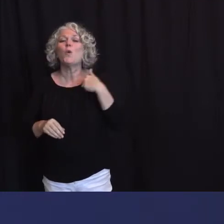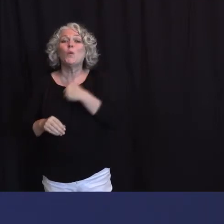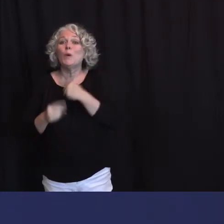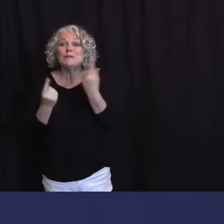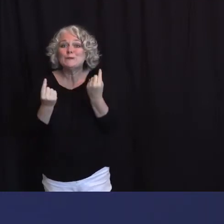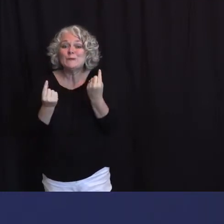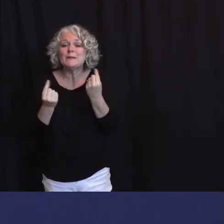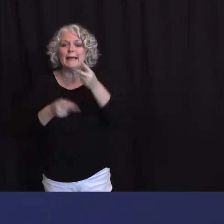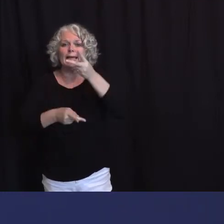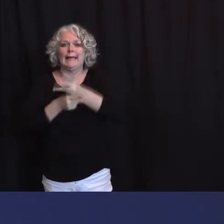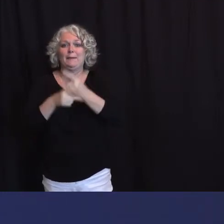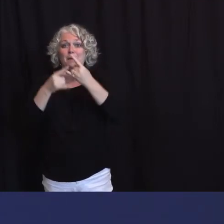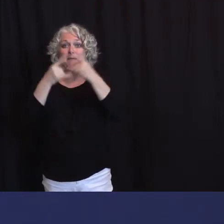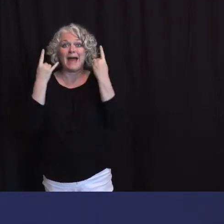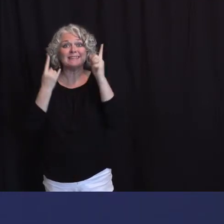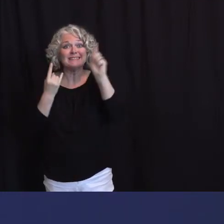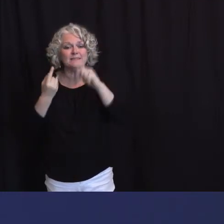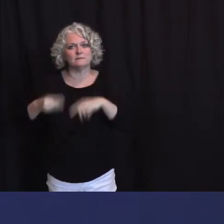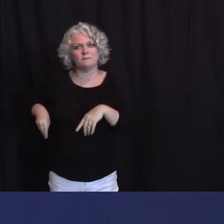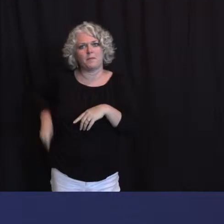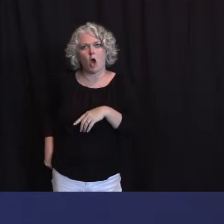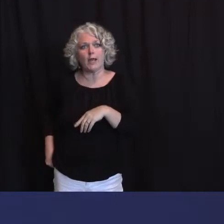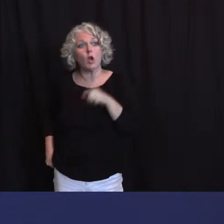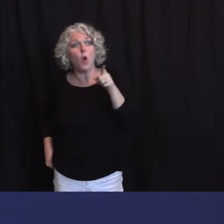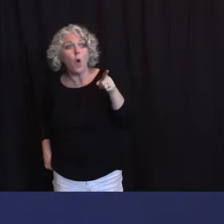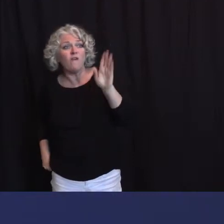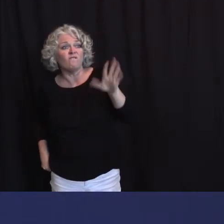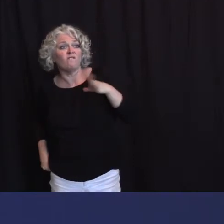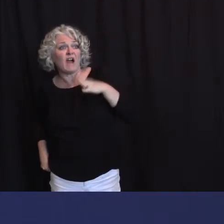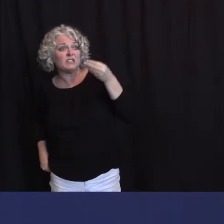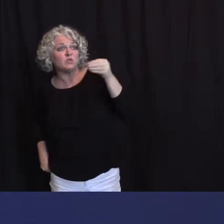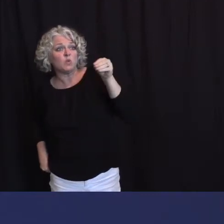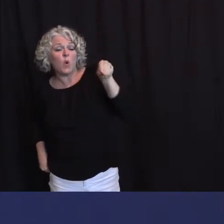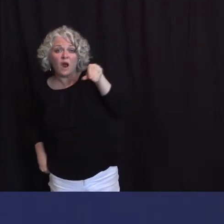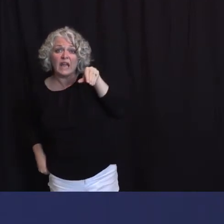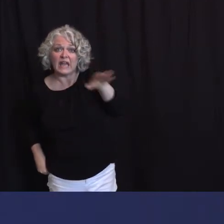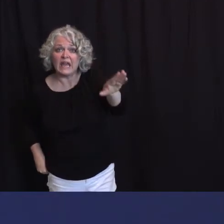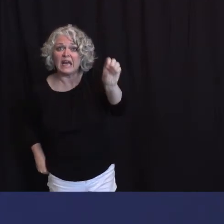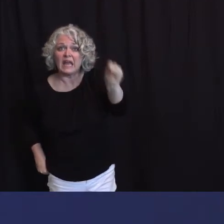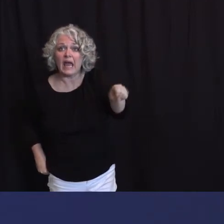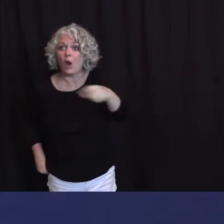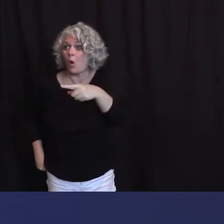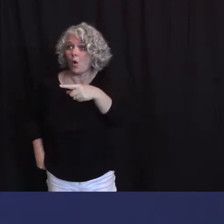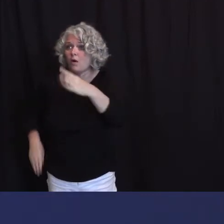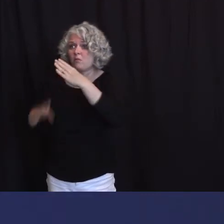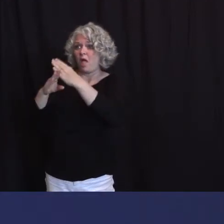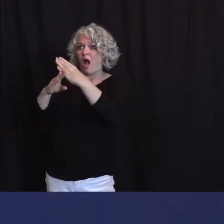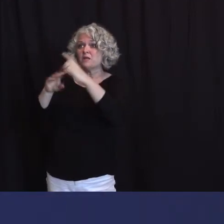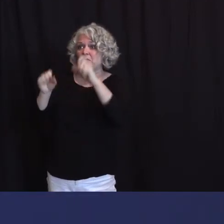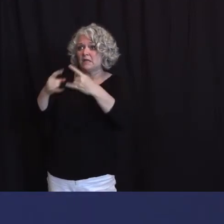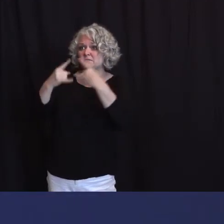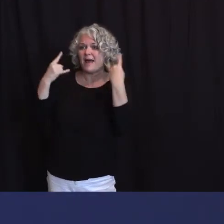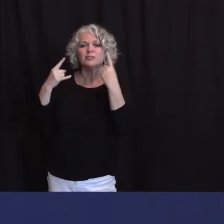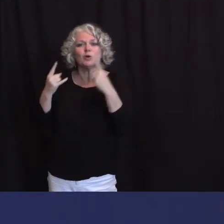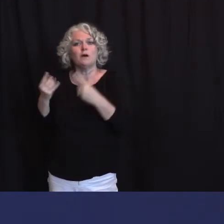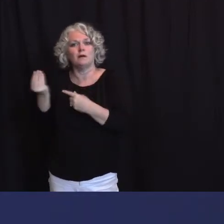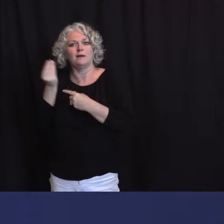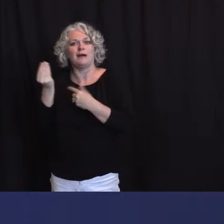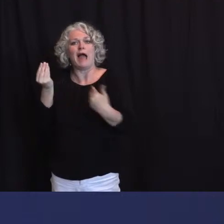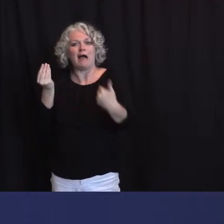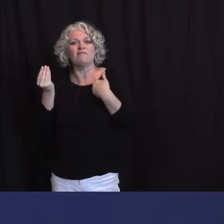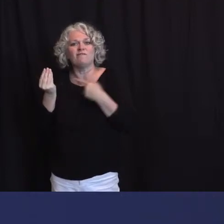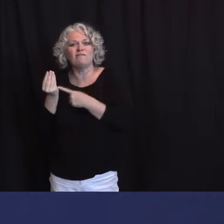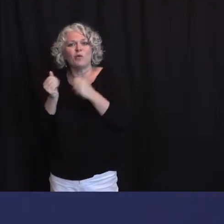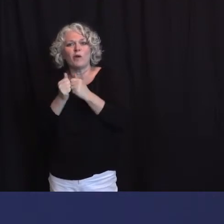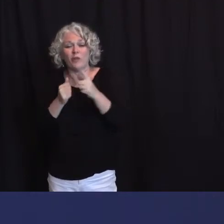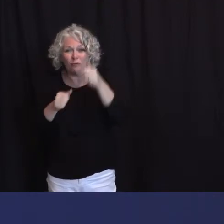and remember that we're in a period of transition here that is probably measured between weeks and months. Of certain places